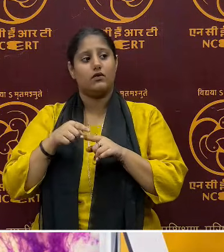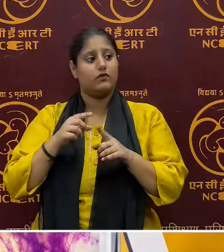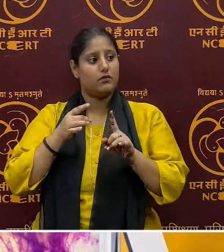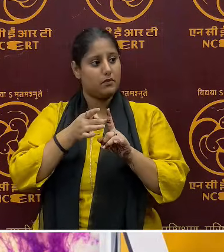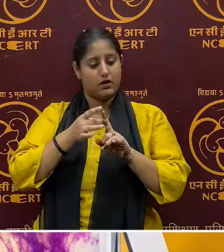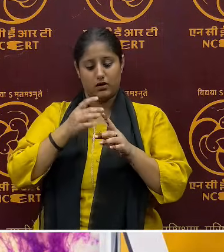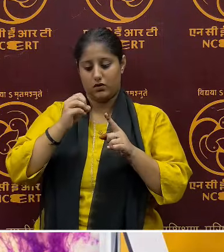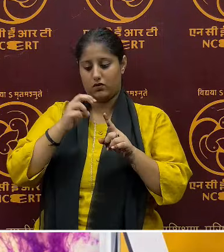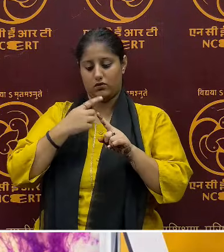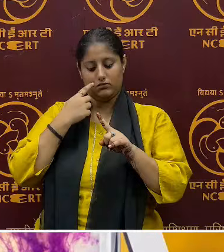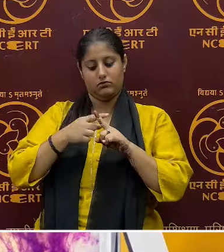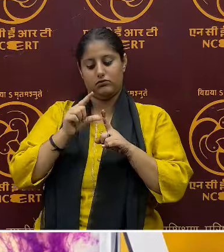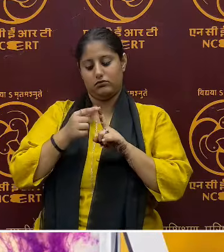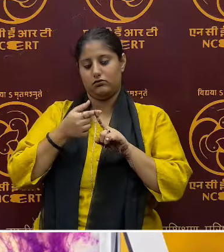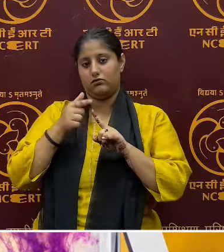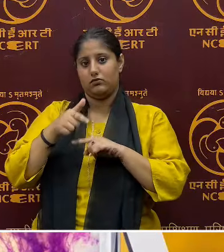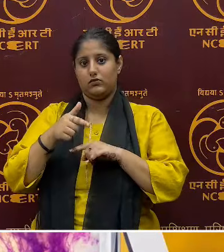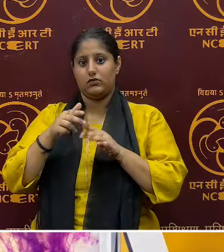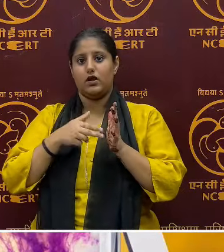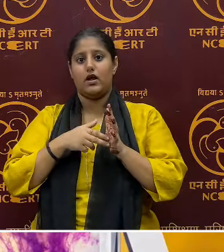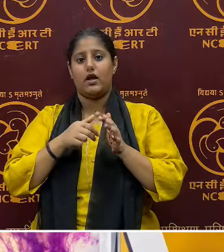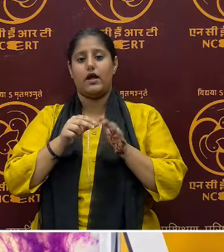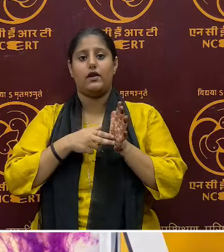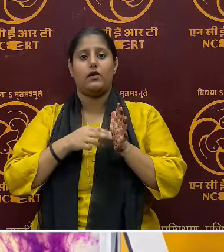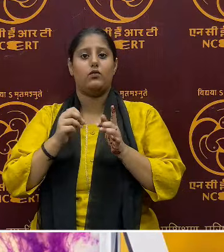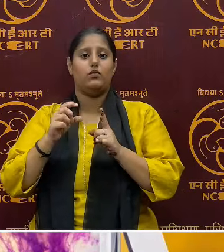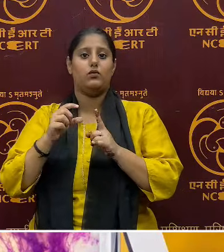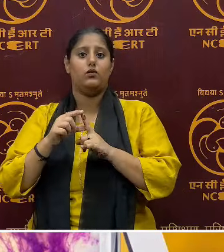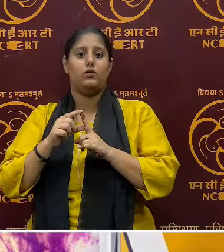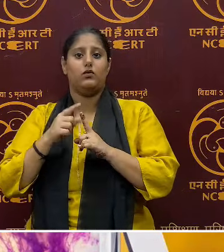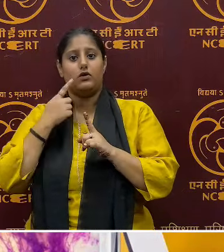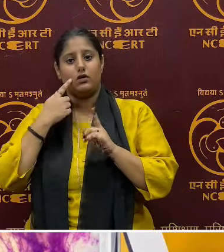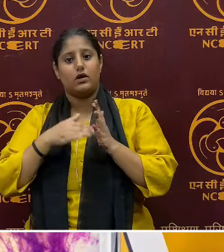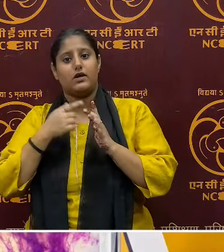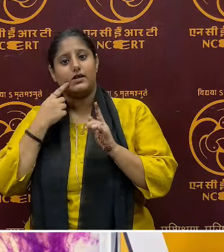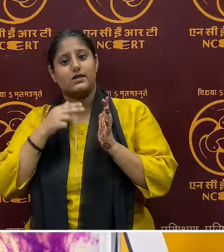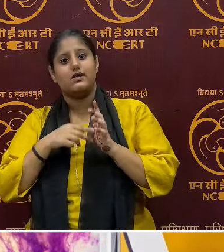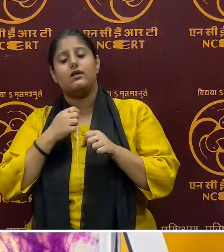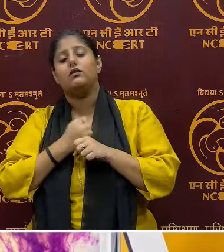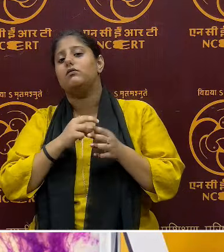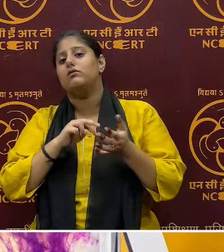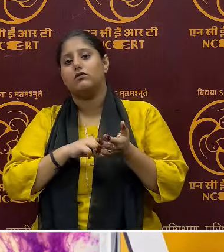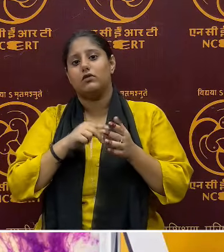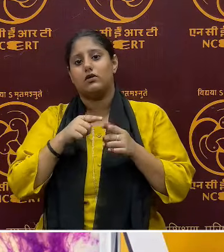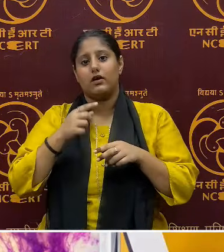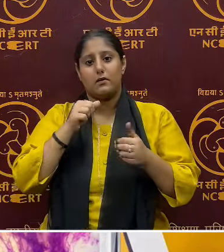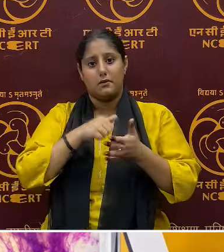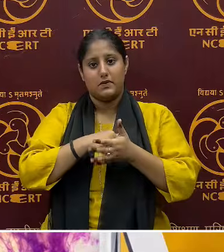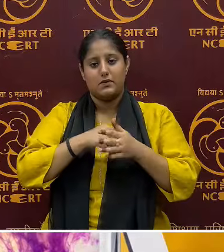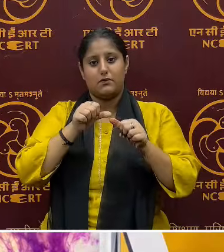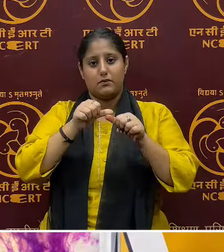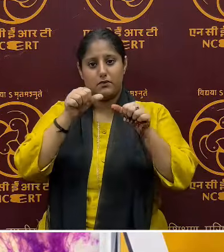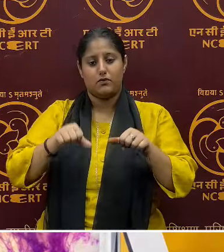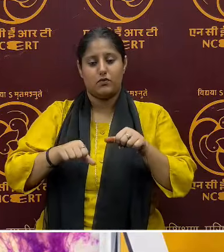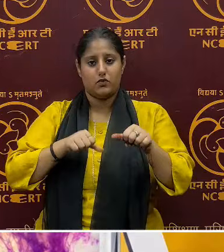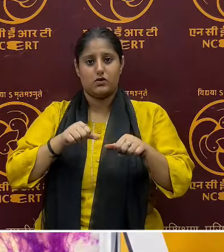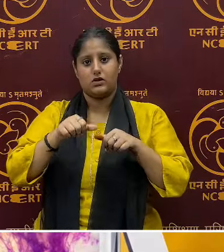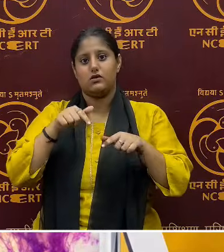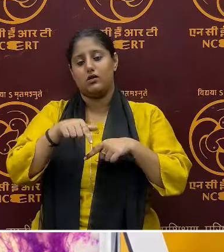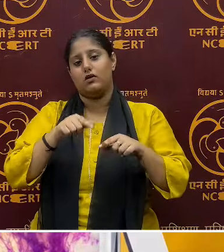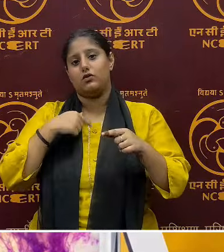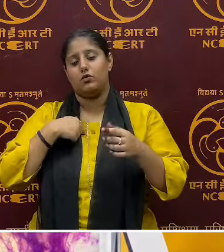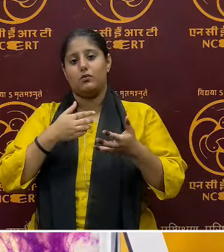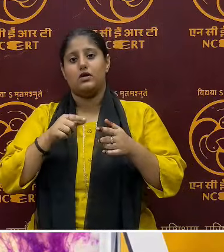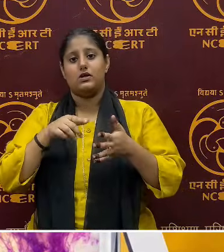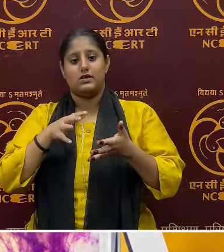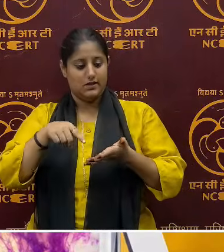on the surface of the metal is called anodizing. So anodizing is a basic process in which we protect the surface to